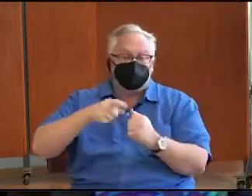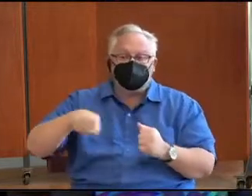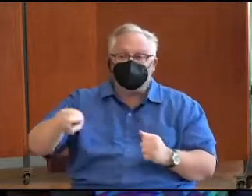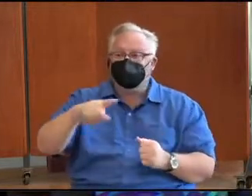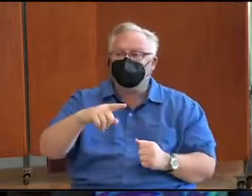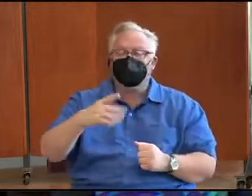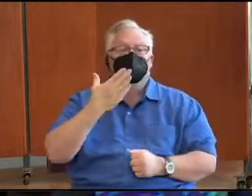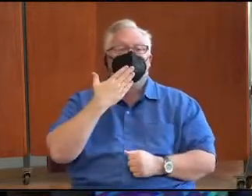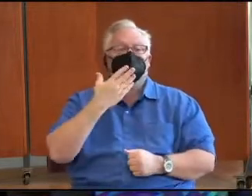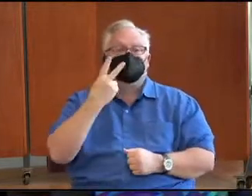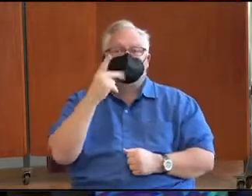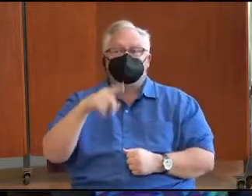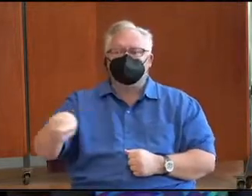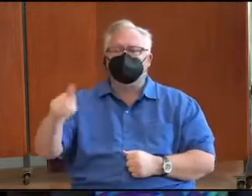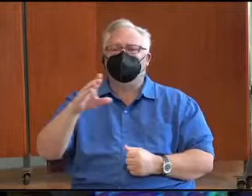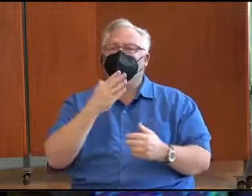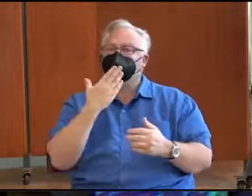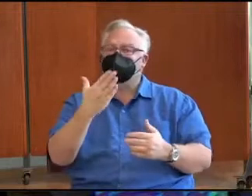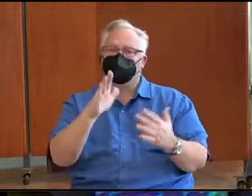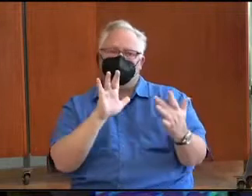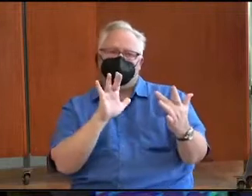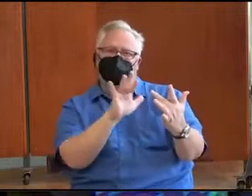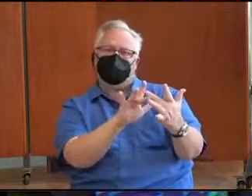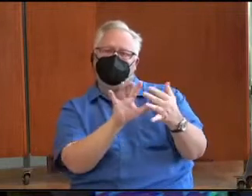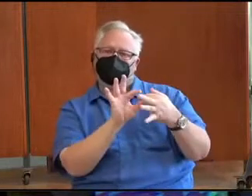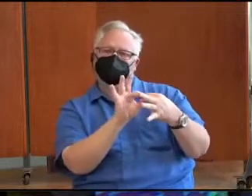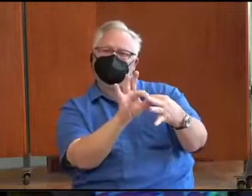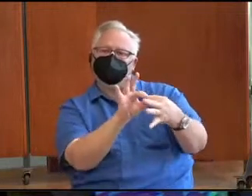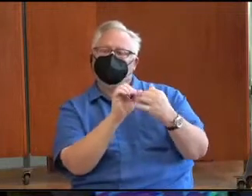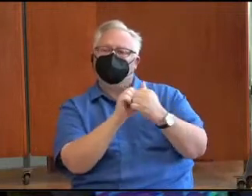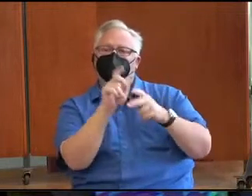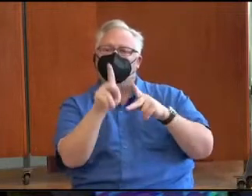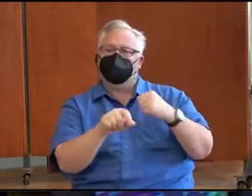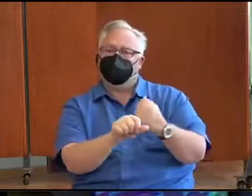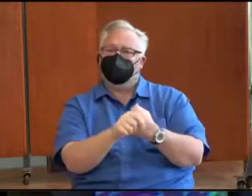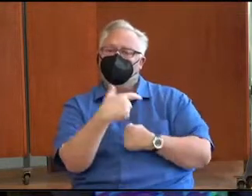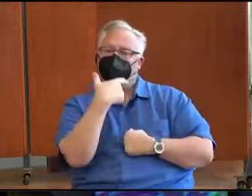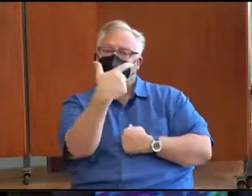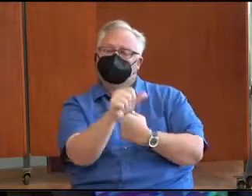connect to those who are online. It is good to be together.